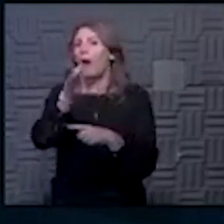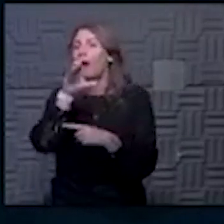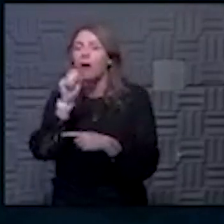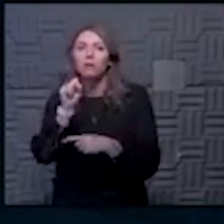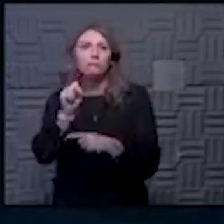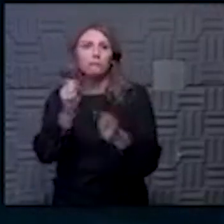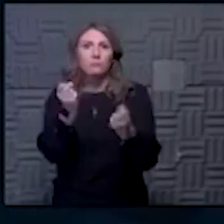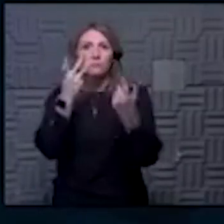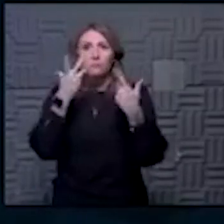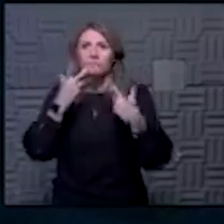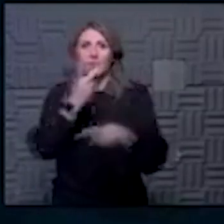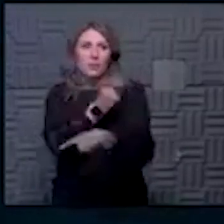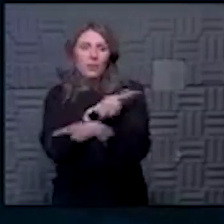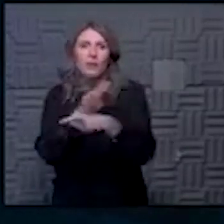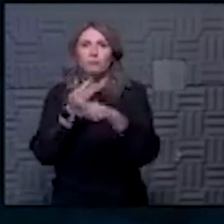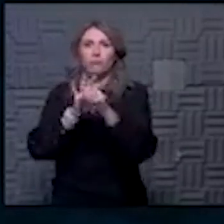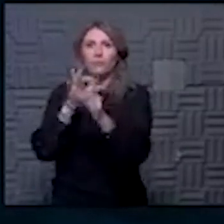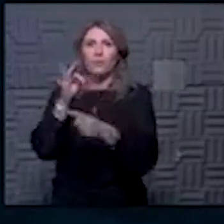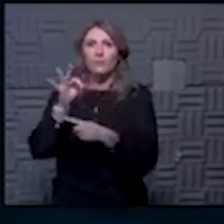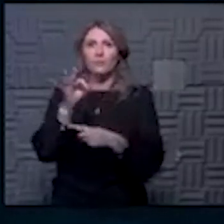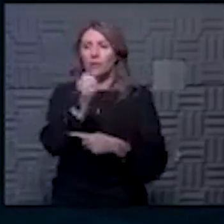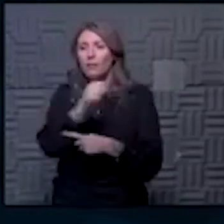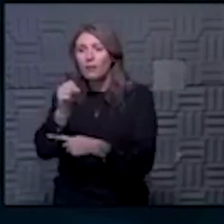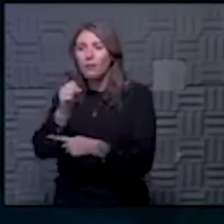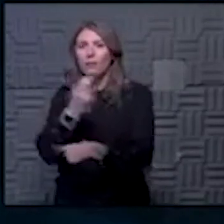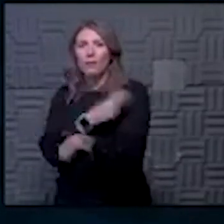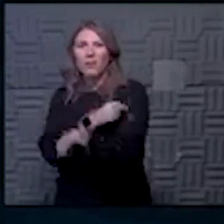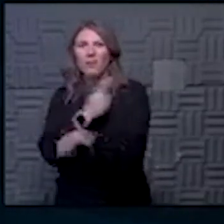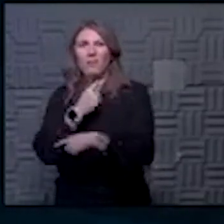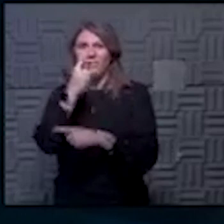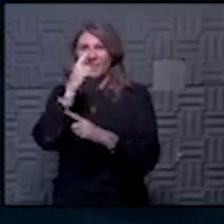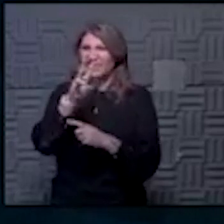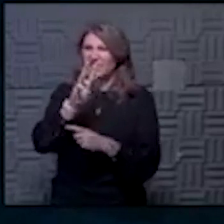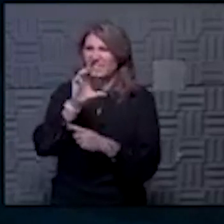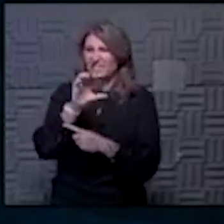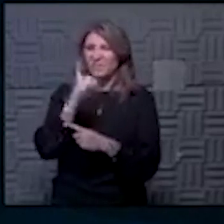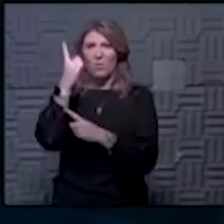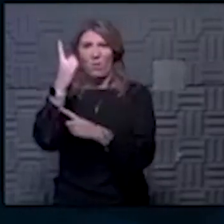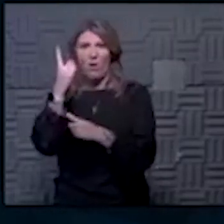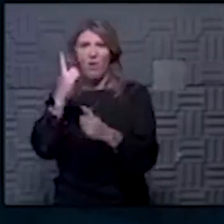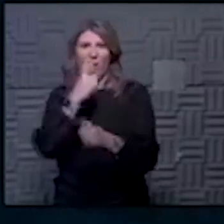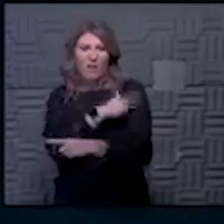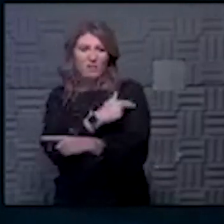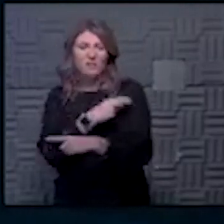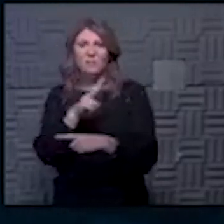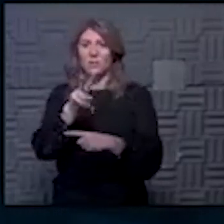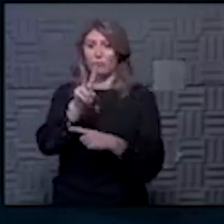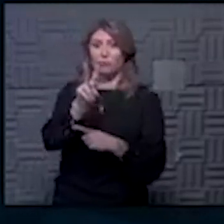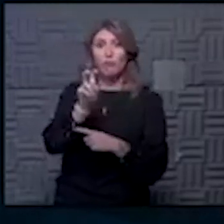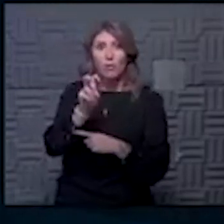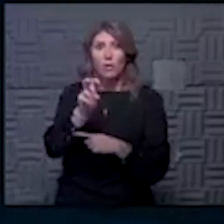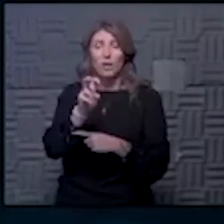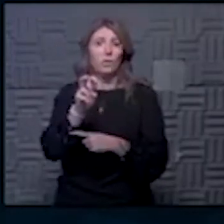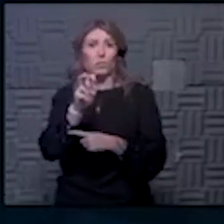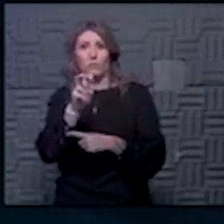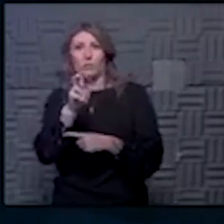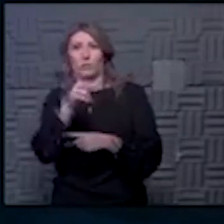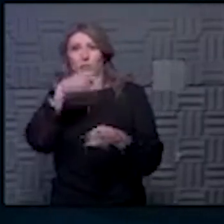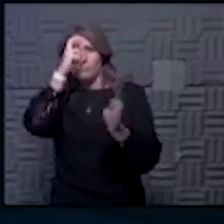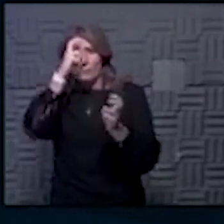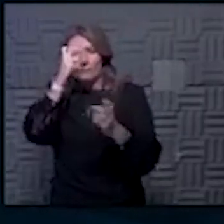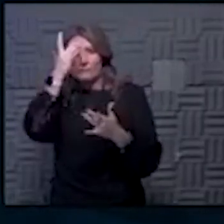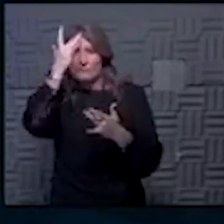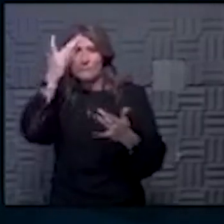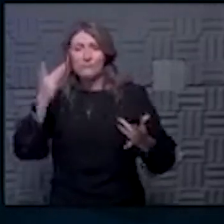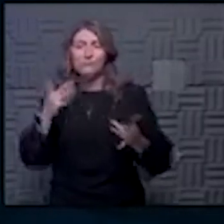of COVID-19 patients hospitalized, and I think there were 601, and 200 of those folks were critically ill. So